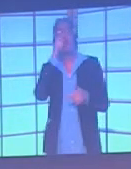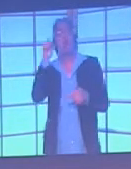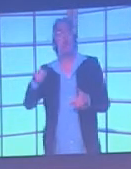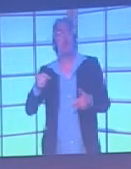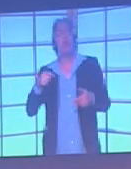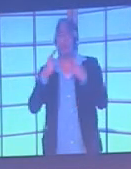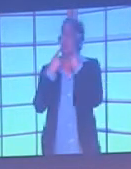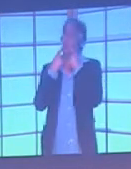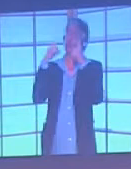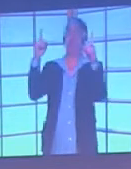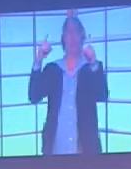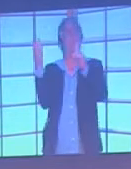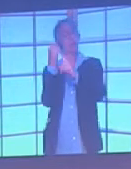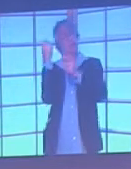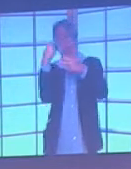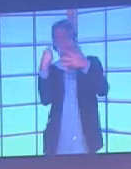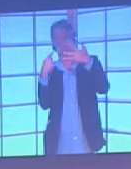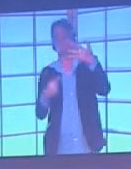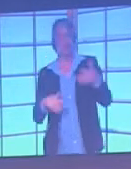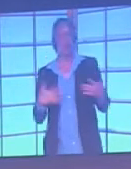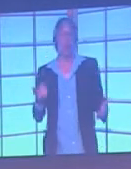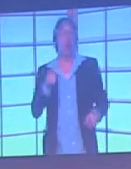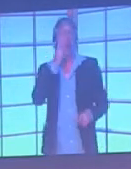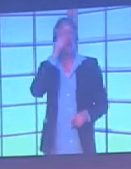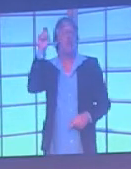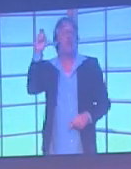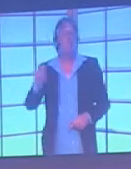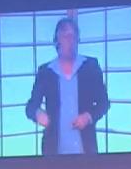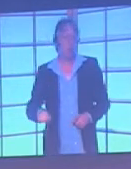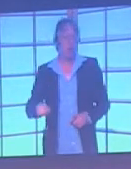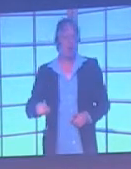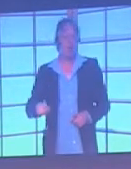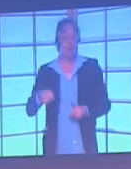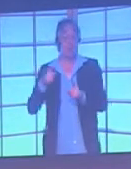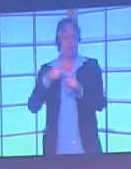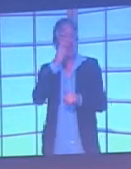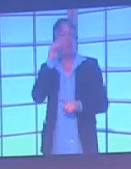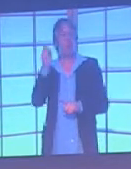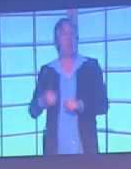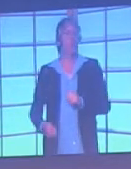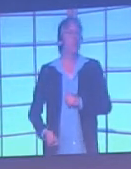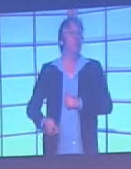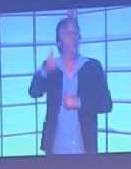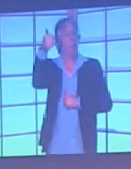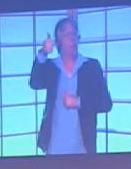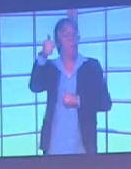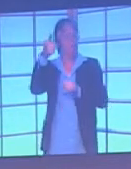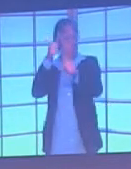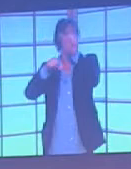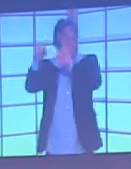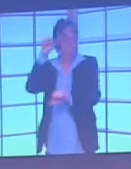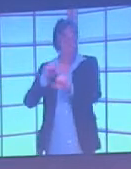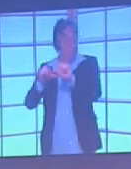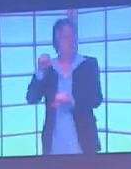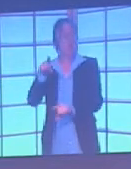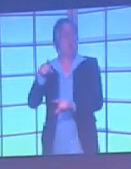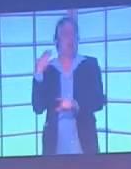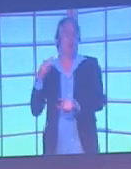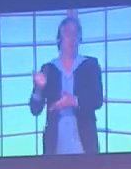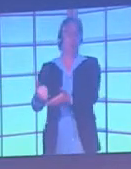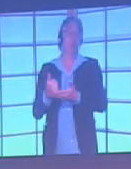the full support of the Football Federation of Ukraine and of the Ukrainian Premier League. We had televised pre-match ceremonies